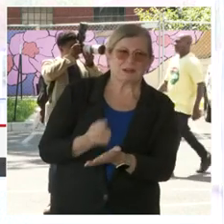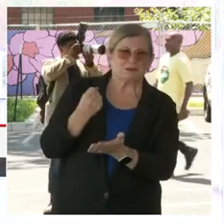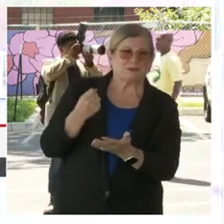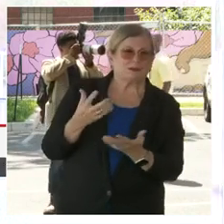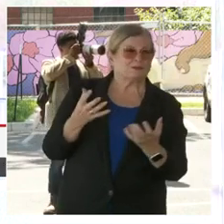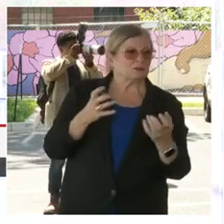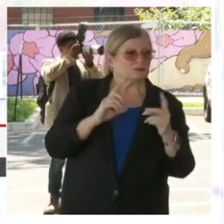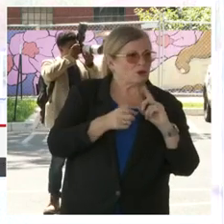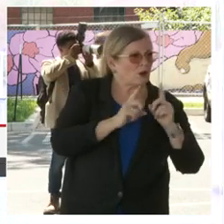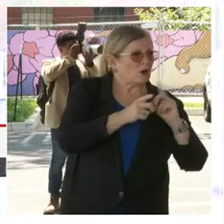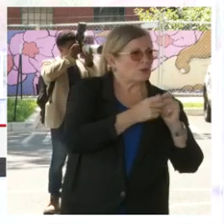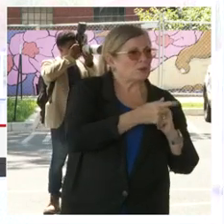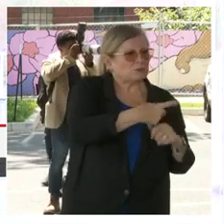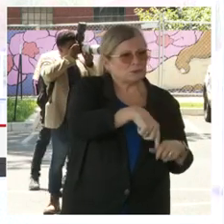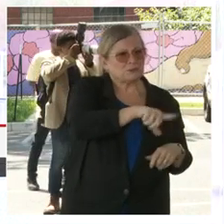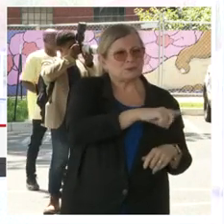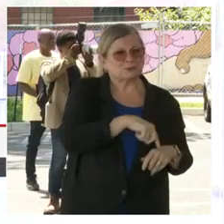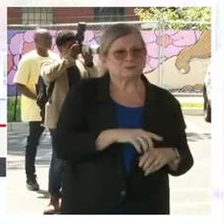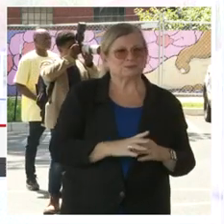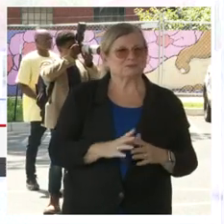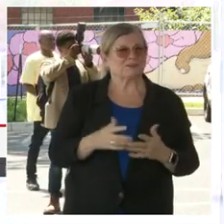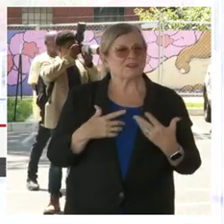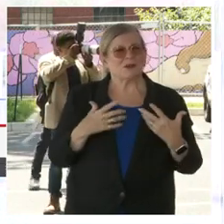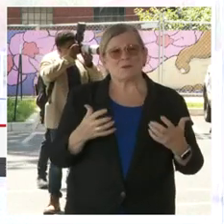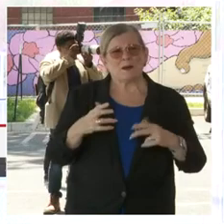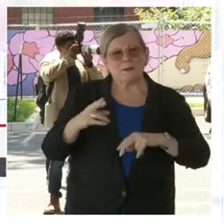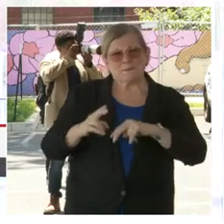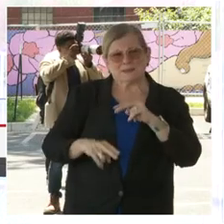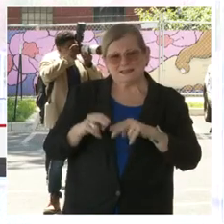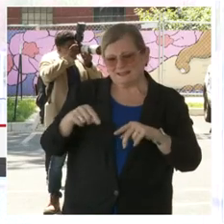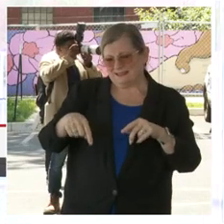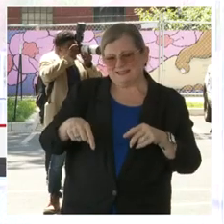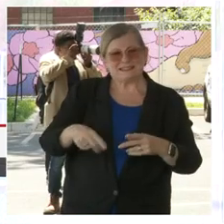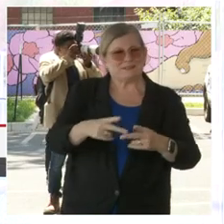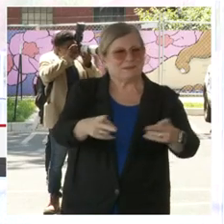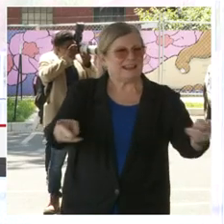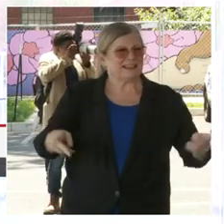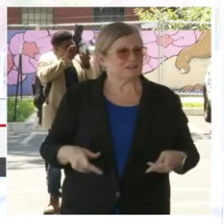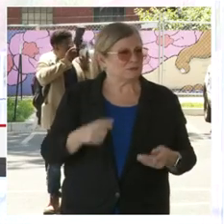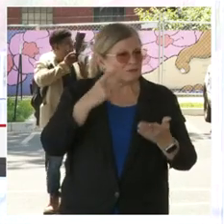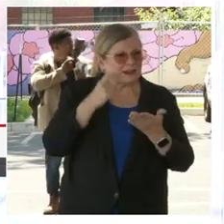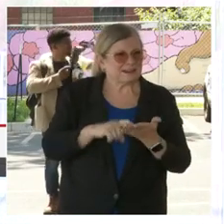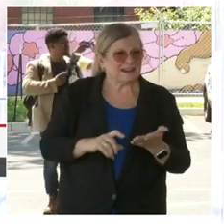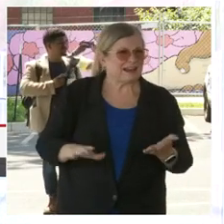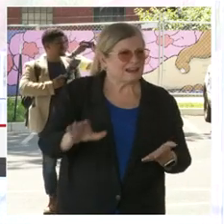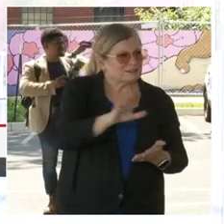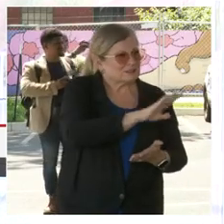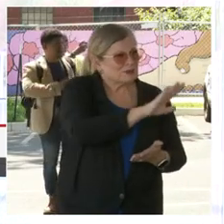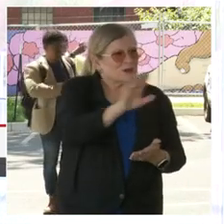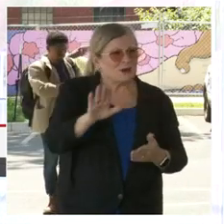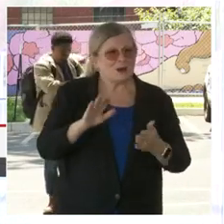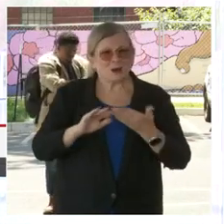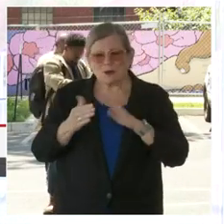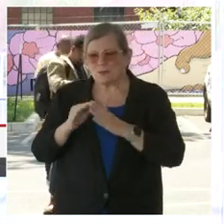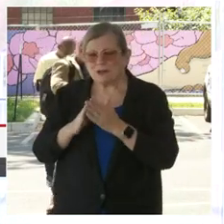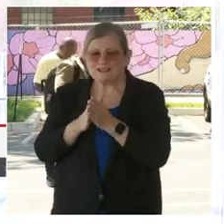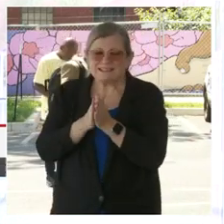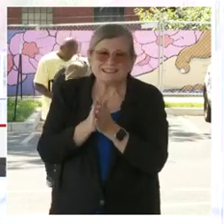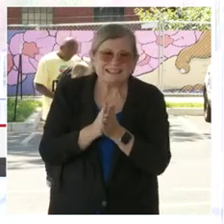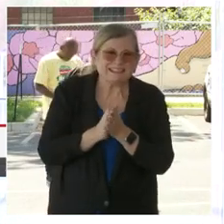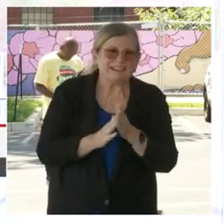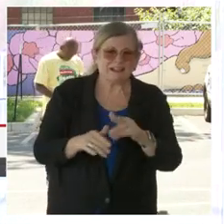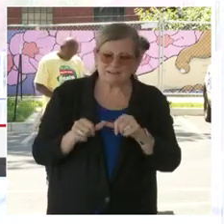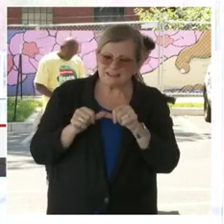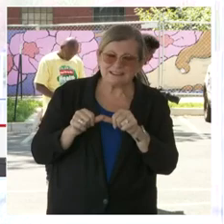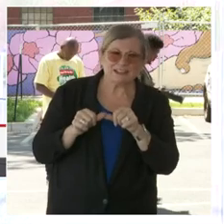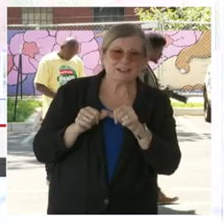ceremony, in which we're building a place that recognizes the community for their perseverance, resilience, persistence, and